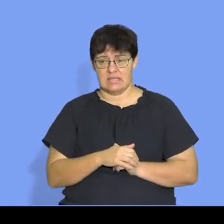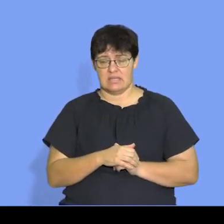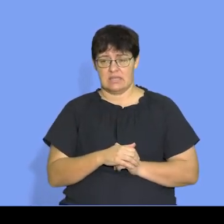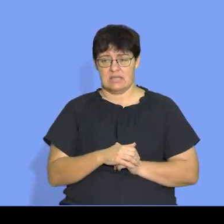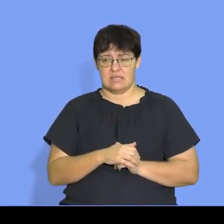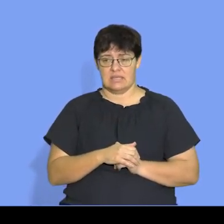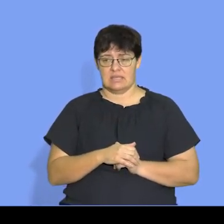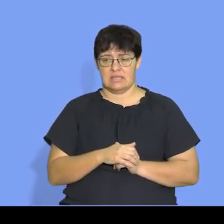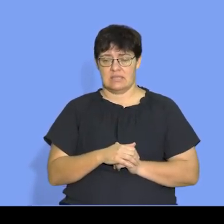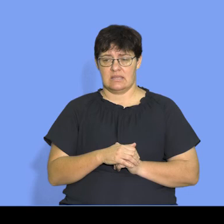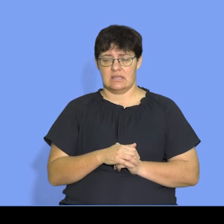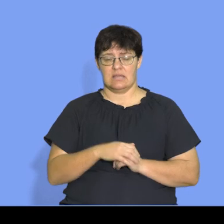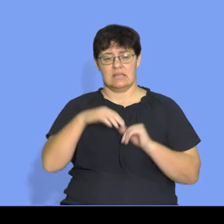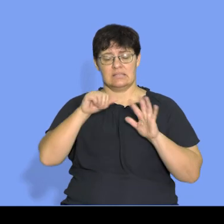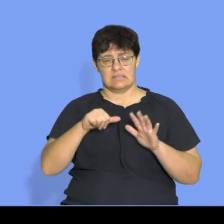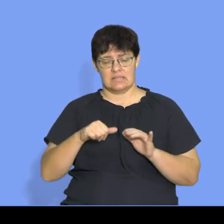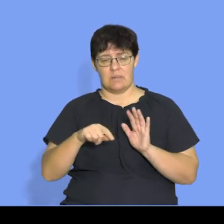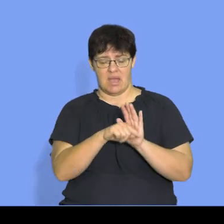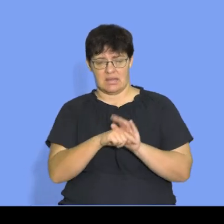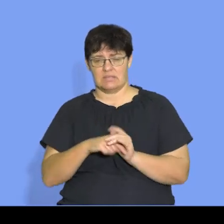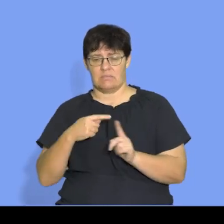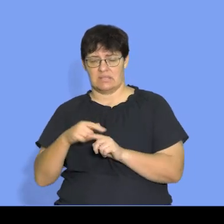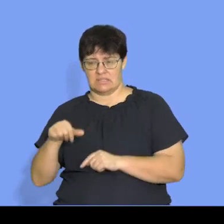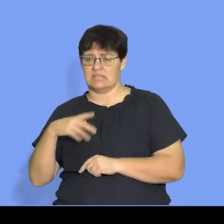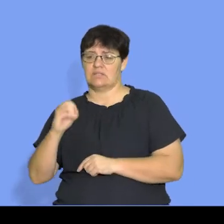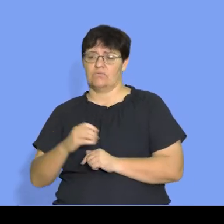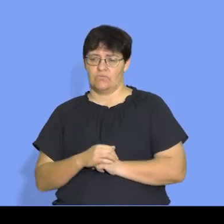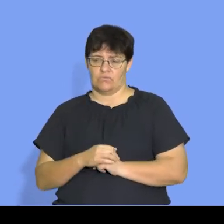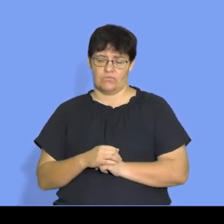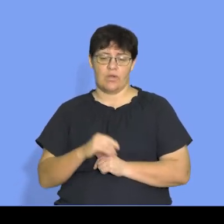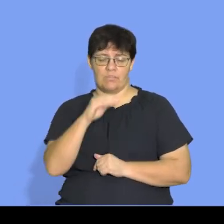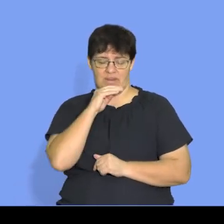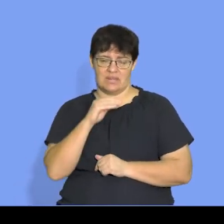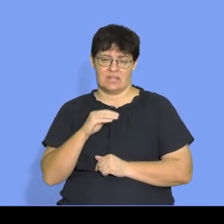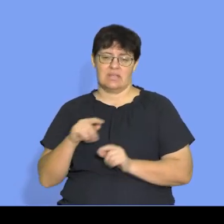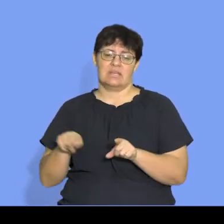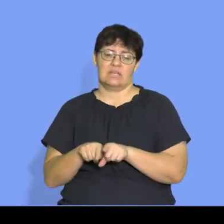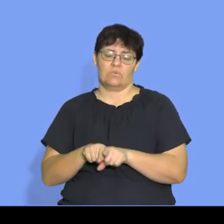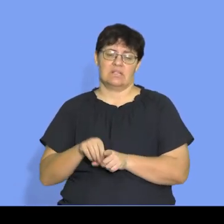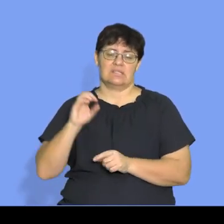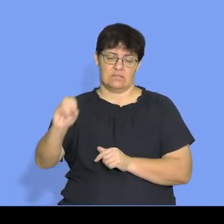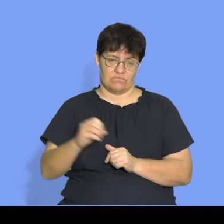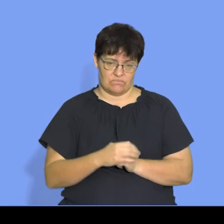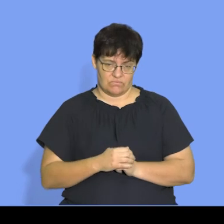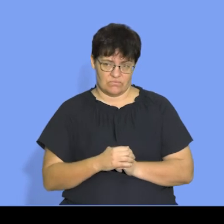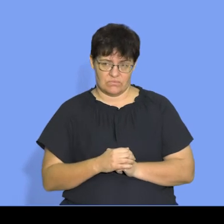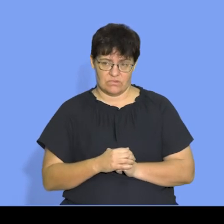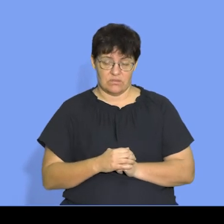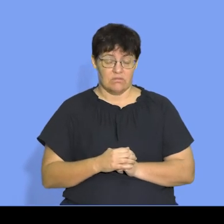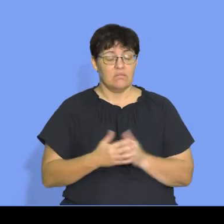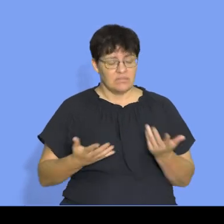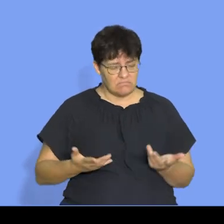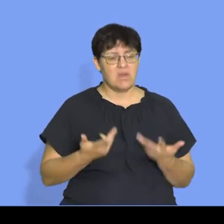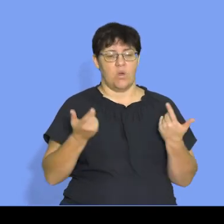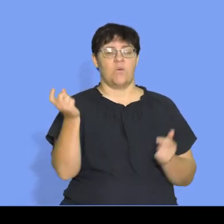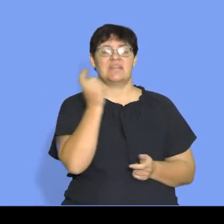minus 16 plus 16 will then give me 0, and this will therefore equal to 0. And then from here, I can take